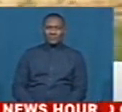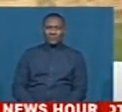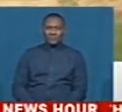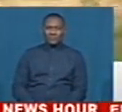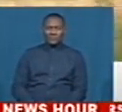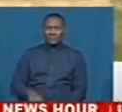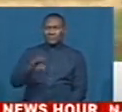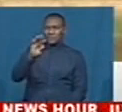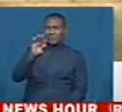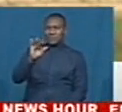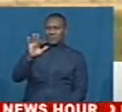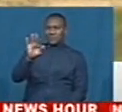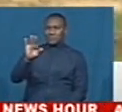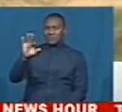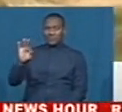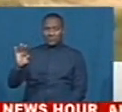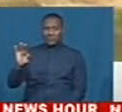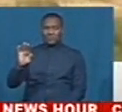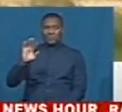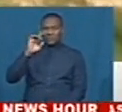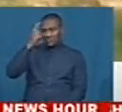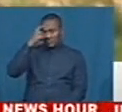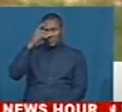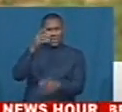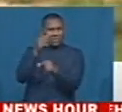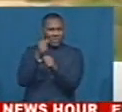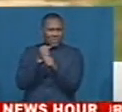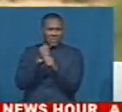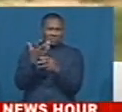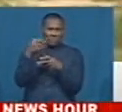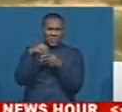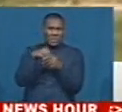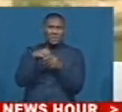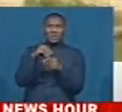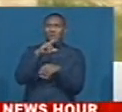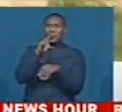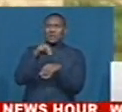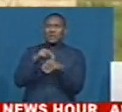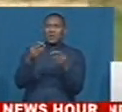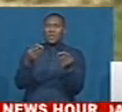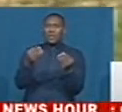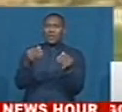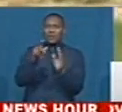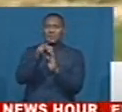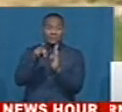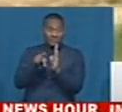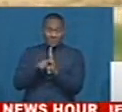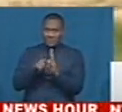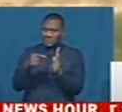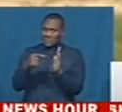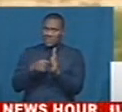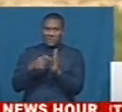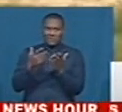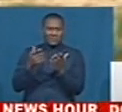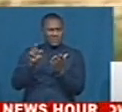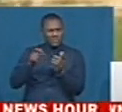In 1999, the government adopted a land policy known as the National Land Policy. This was supposed to